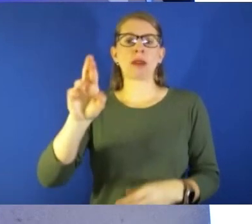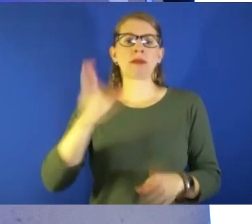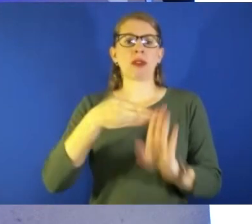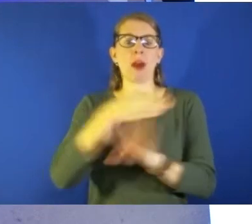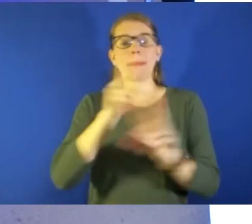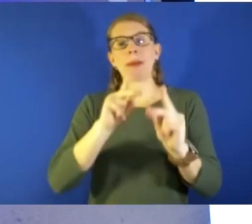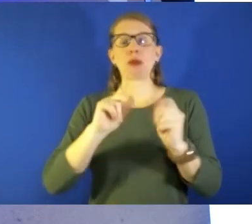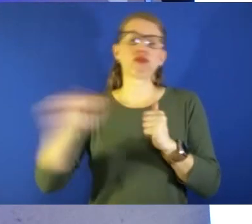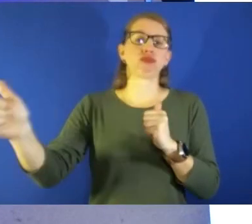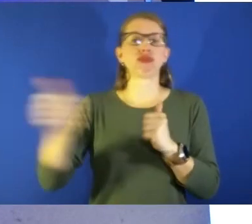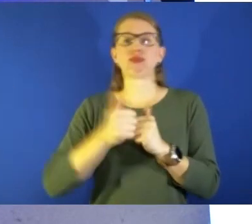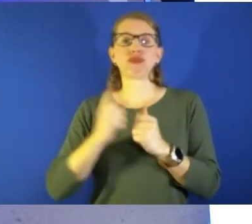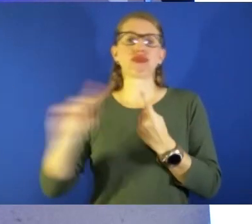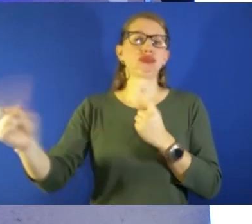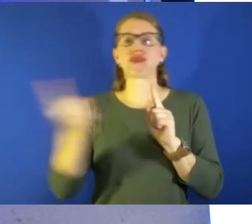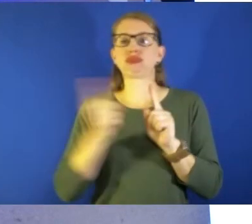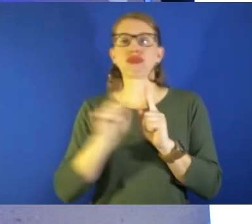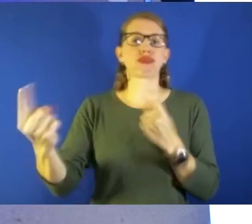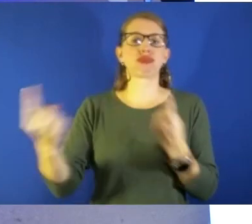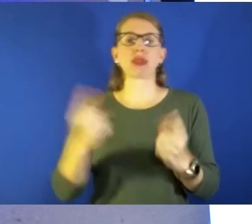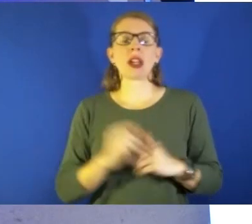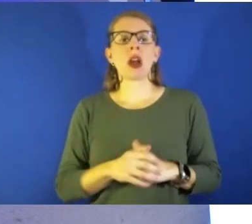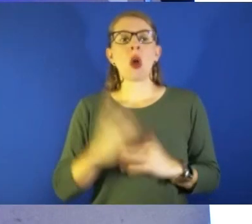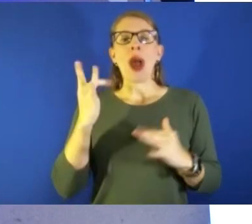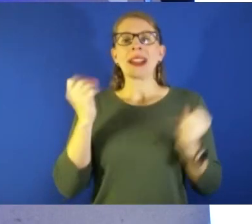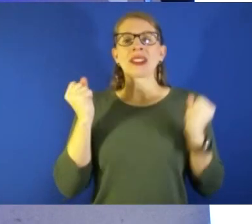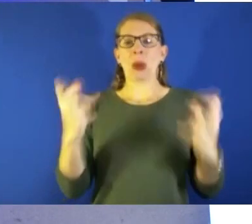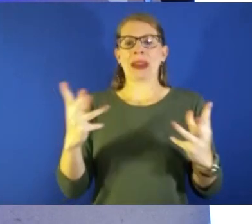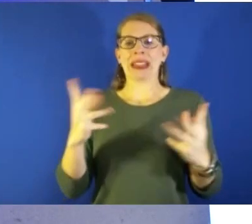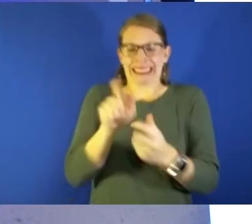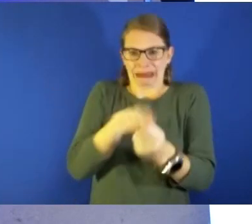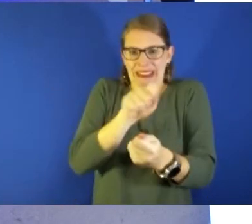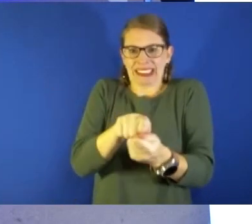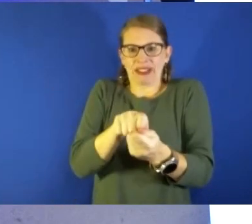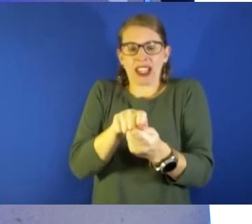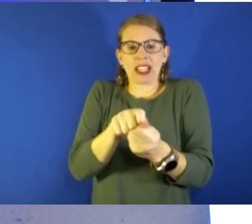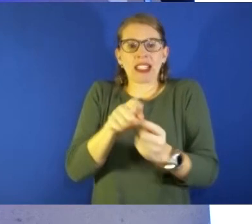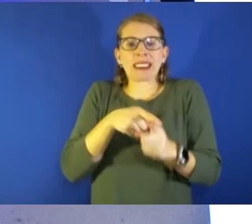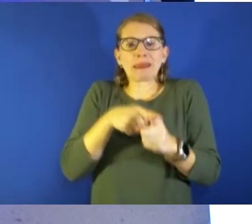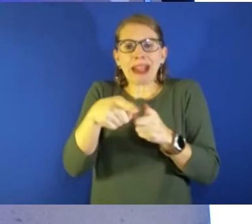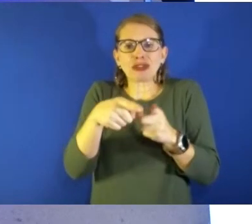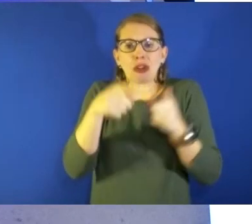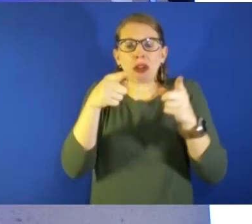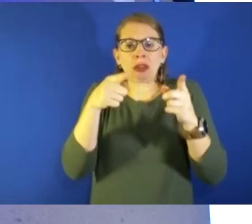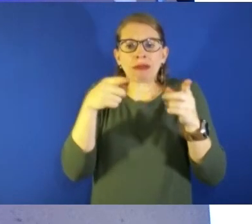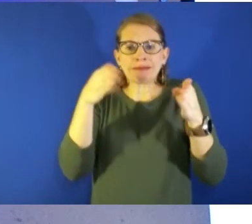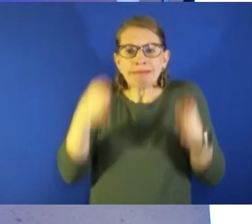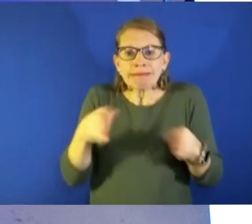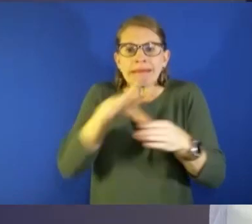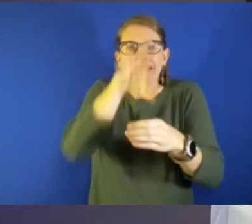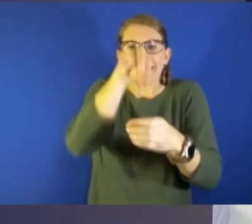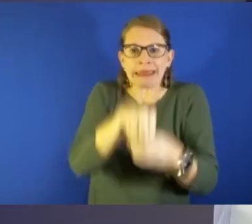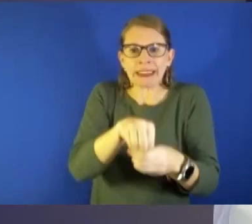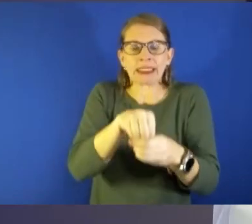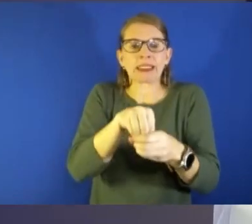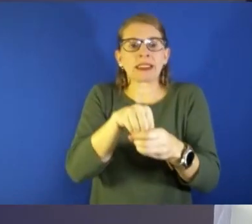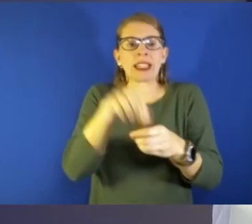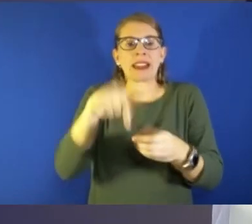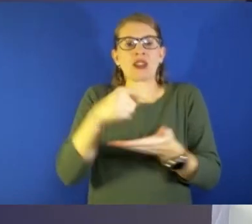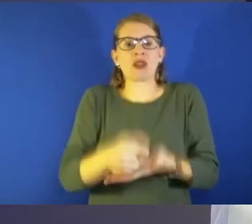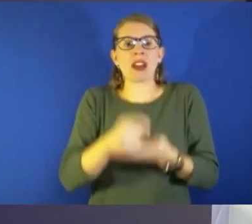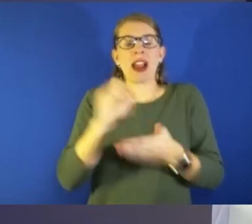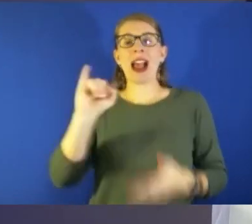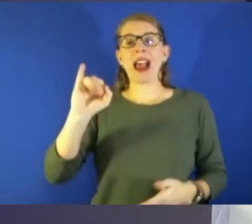going. But can you tell us why so many specific specialties are needed alongside this treatment? So IORT